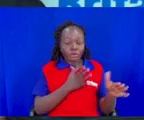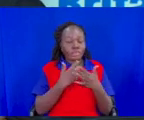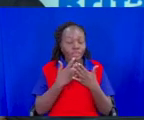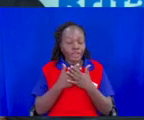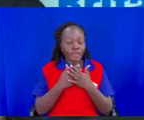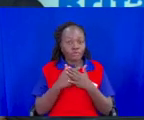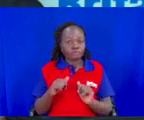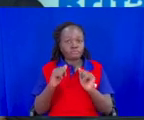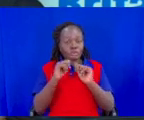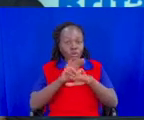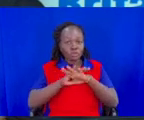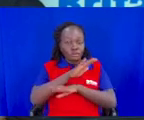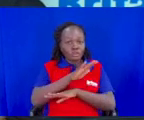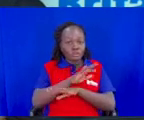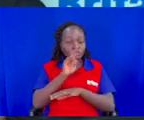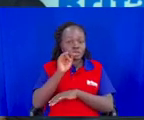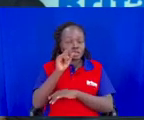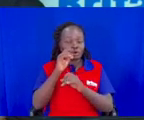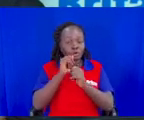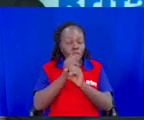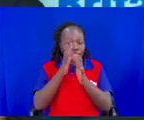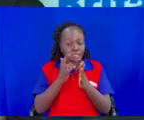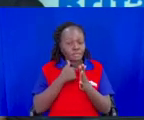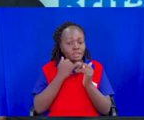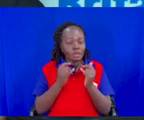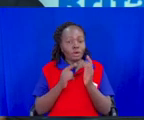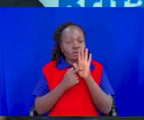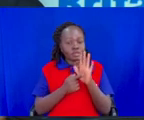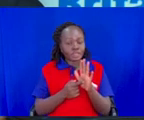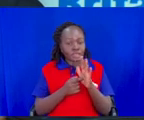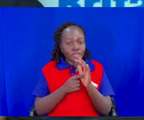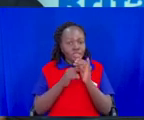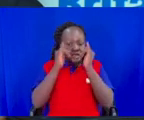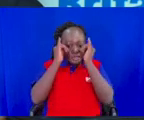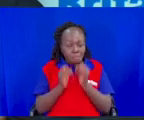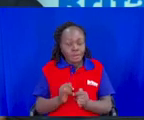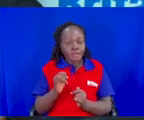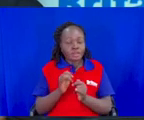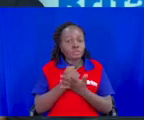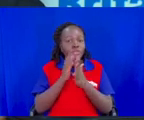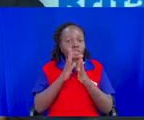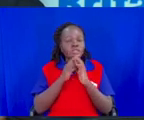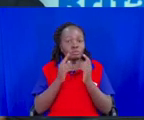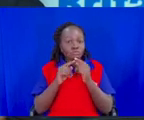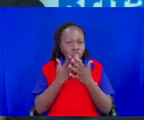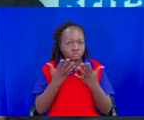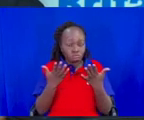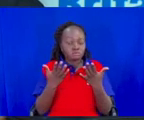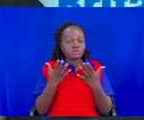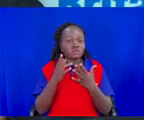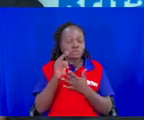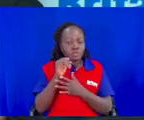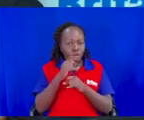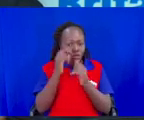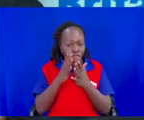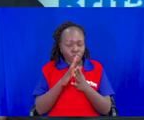good afternoon, unit holders. I will now present the independent auditor's report to you, the unit holders, across